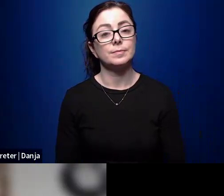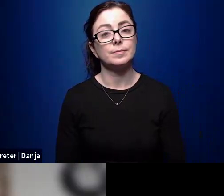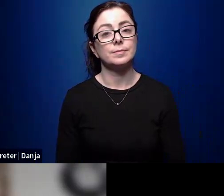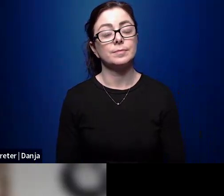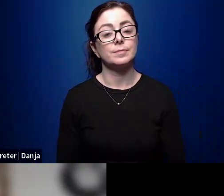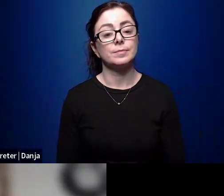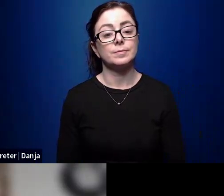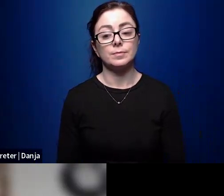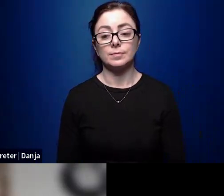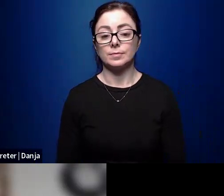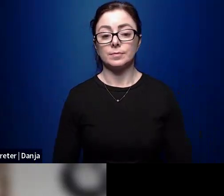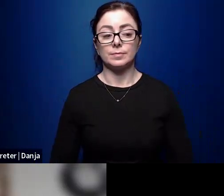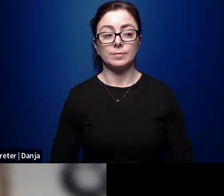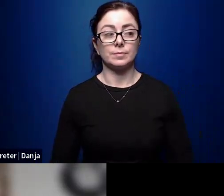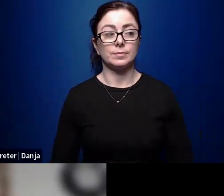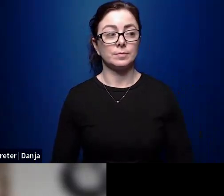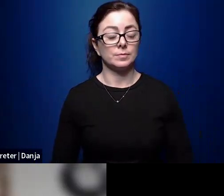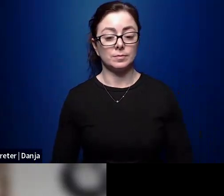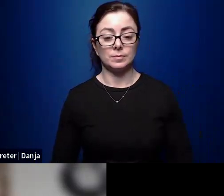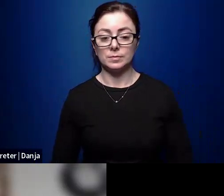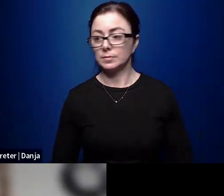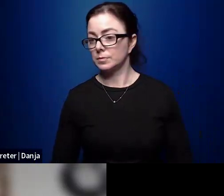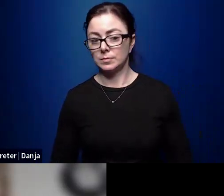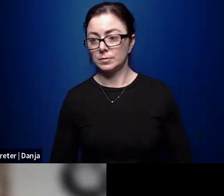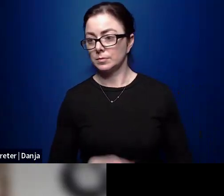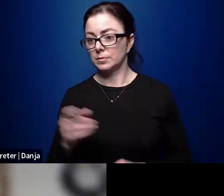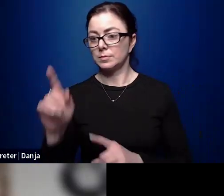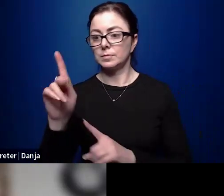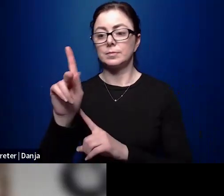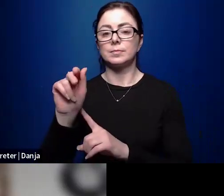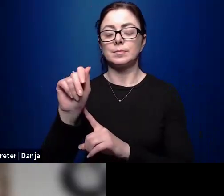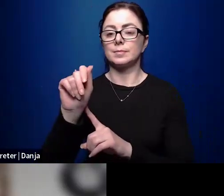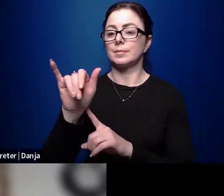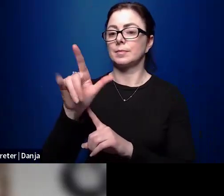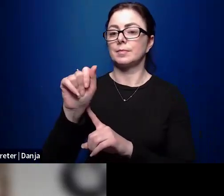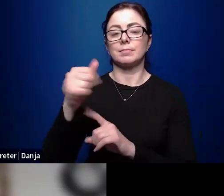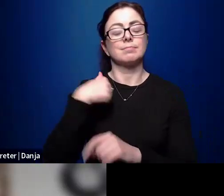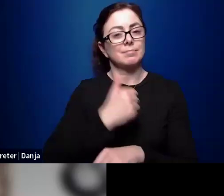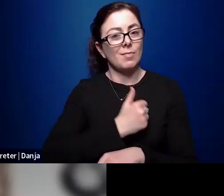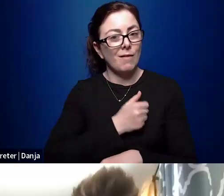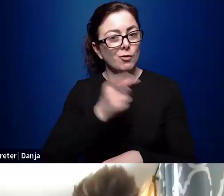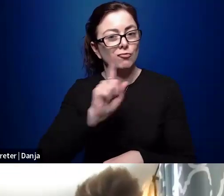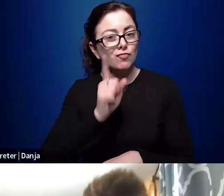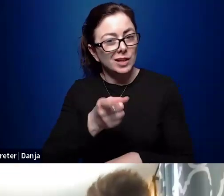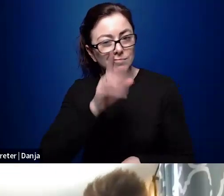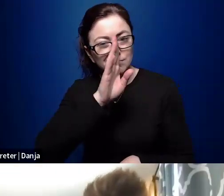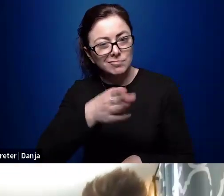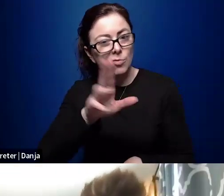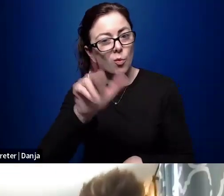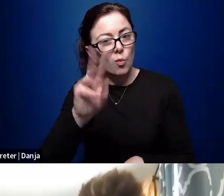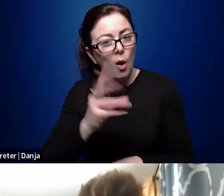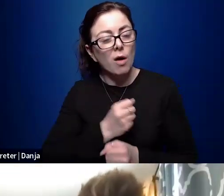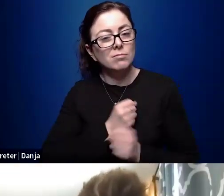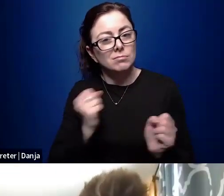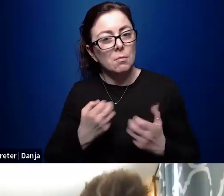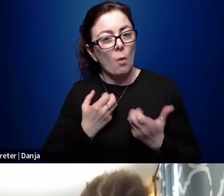I just love how raw you were in explaining. A lot of people don't go to that side. And I loved that. Thank